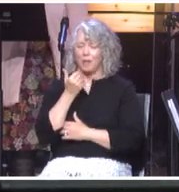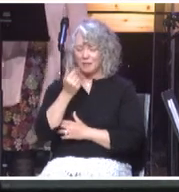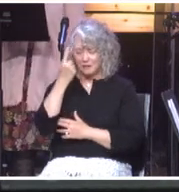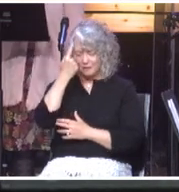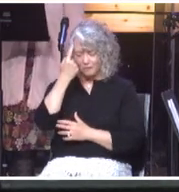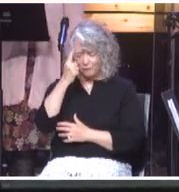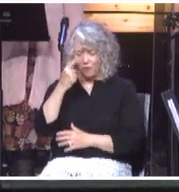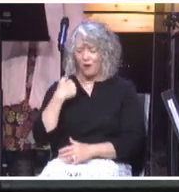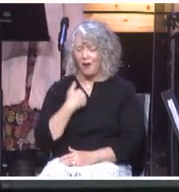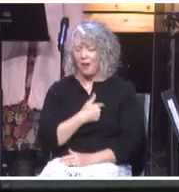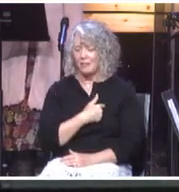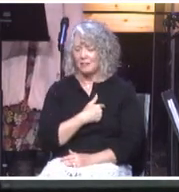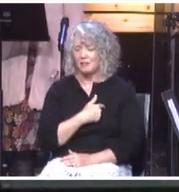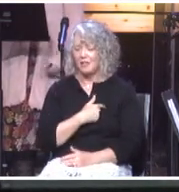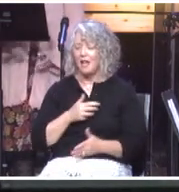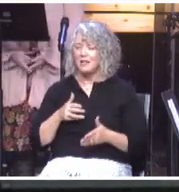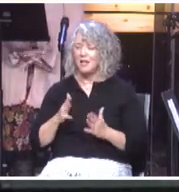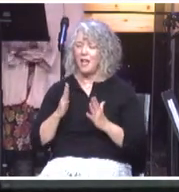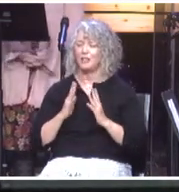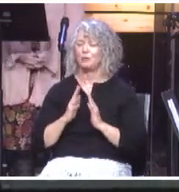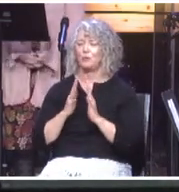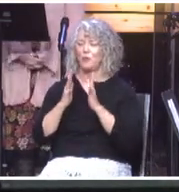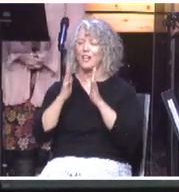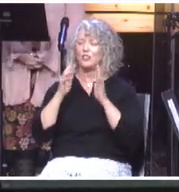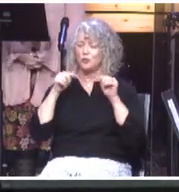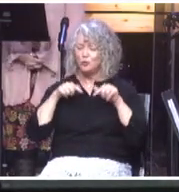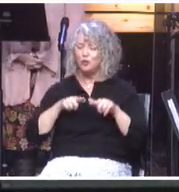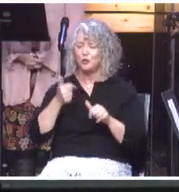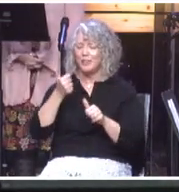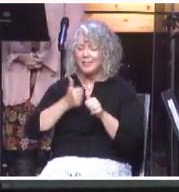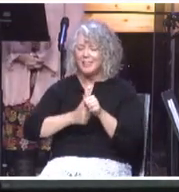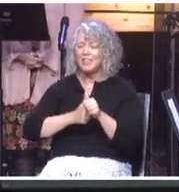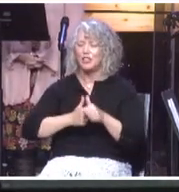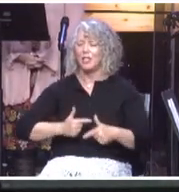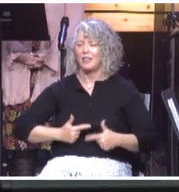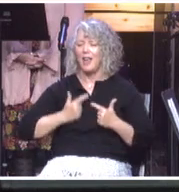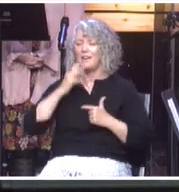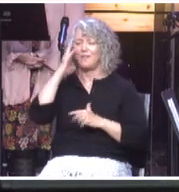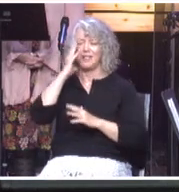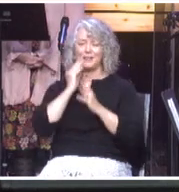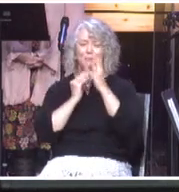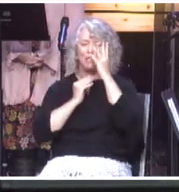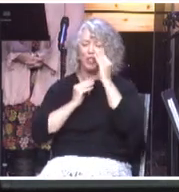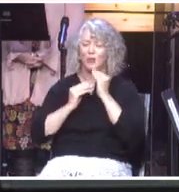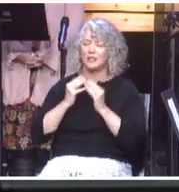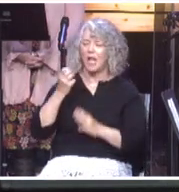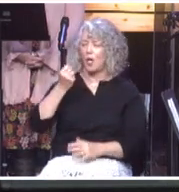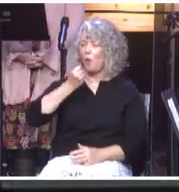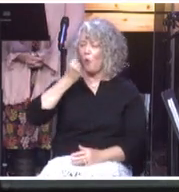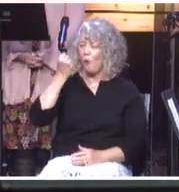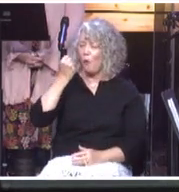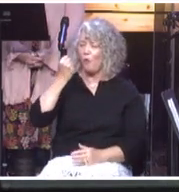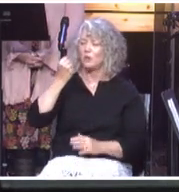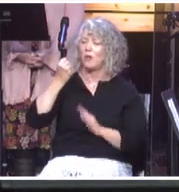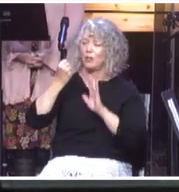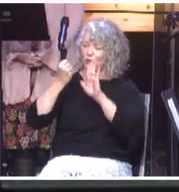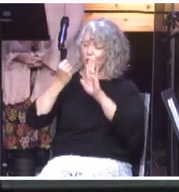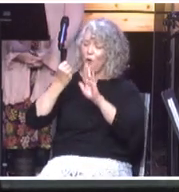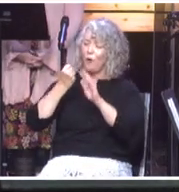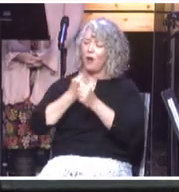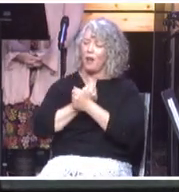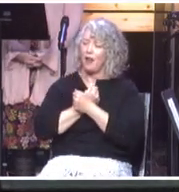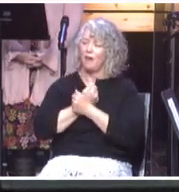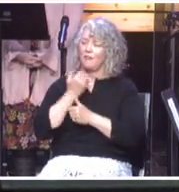Lord, may we give You praise throughout life's journey, clinging to Your loving kindness as we live our